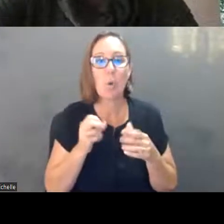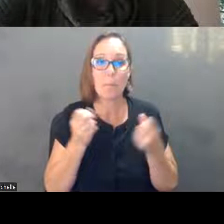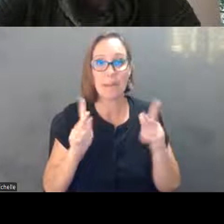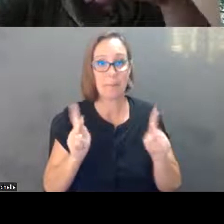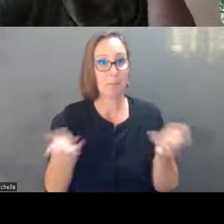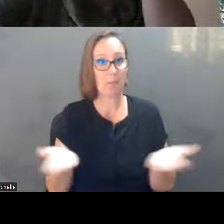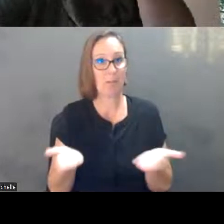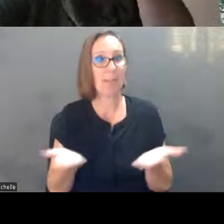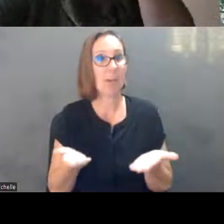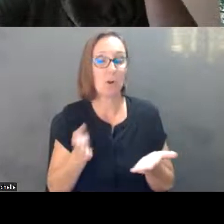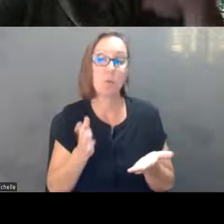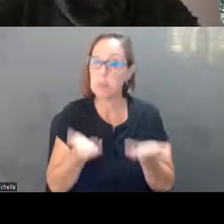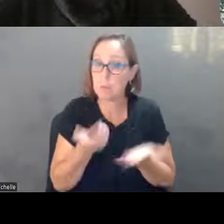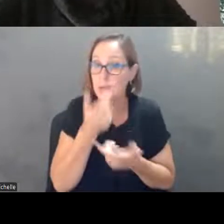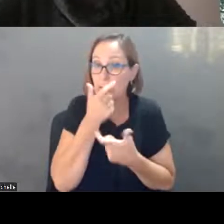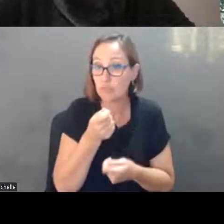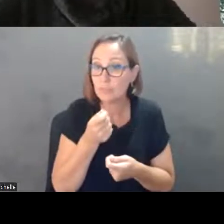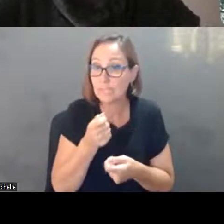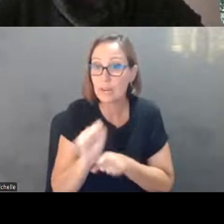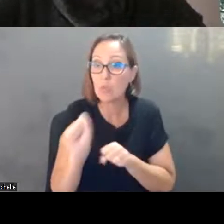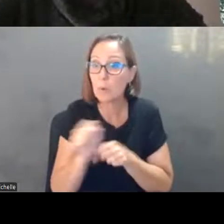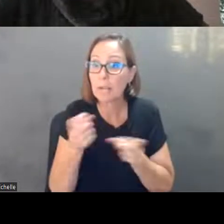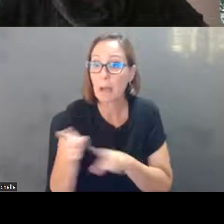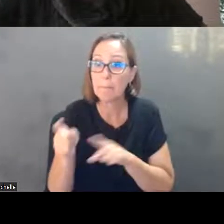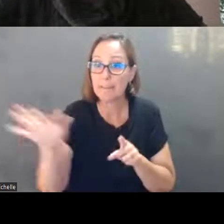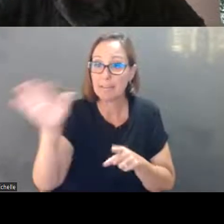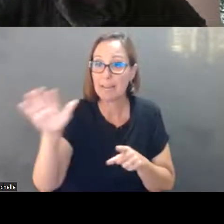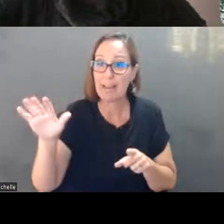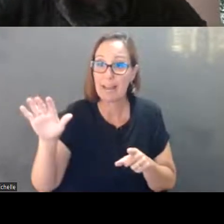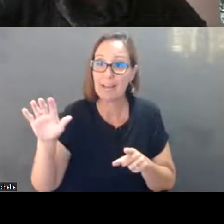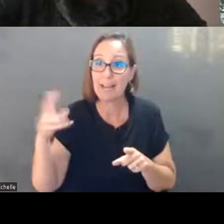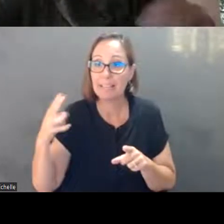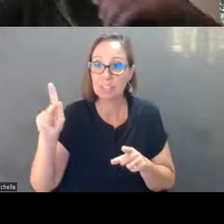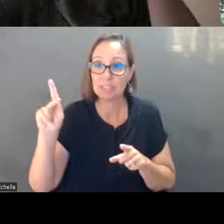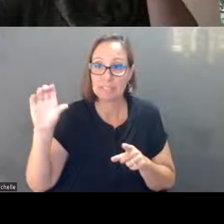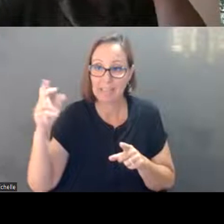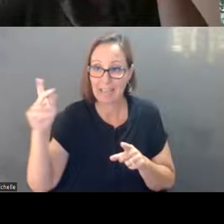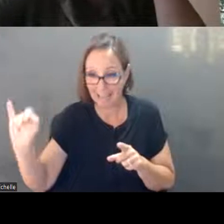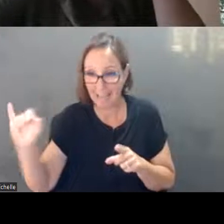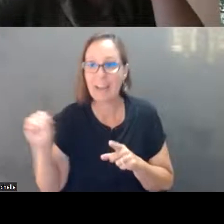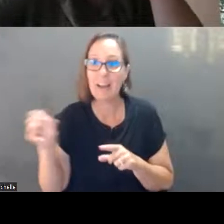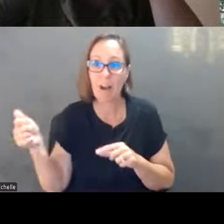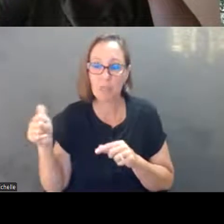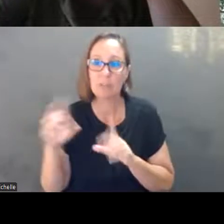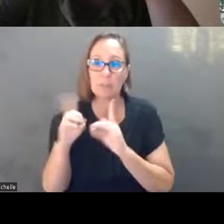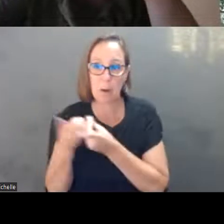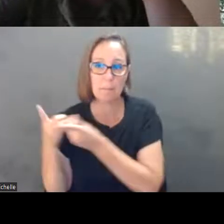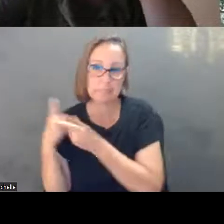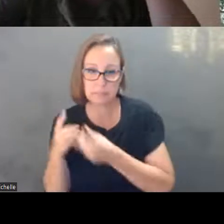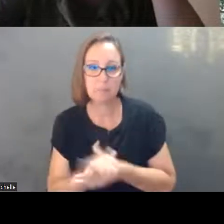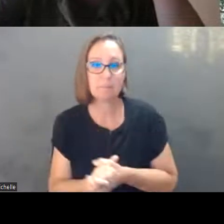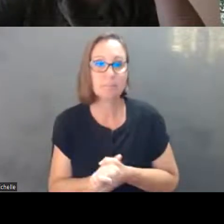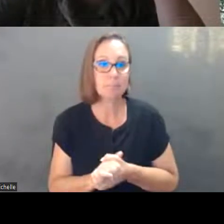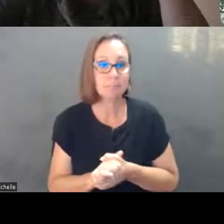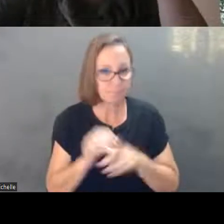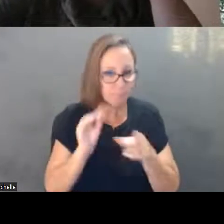be interested in some of the efforts that are going on at HCI and other departments. And it looks like we put in